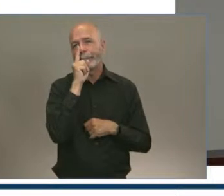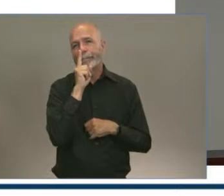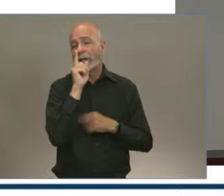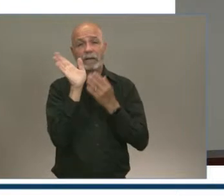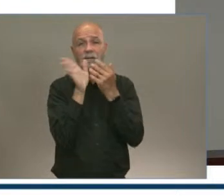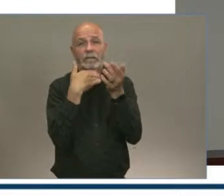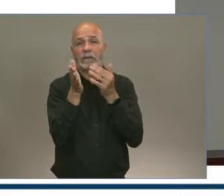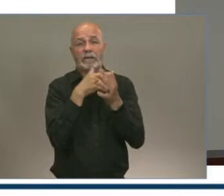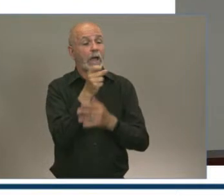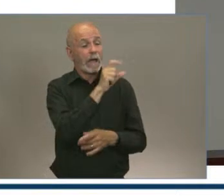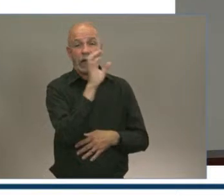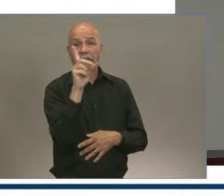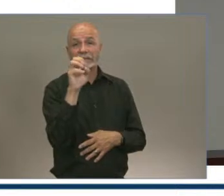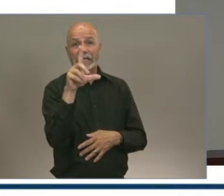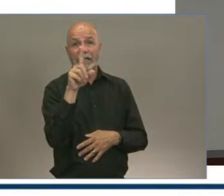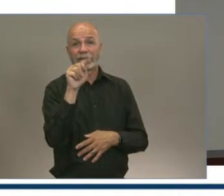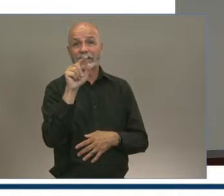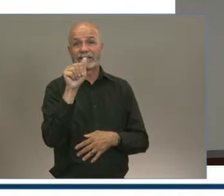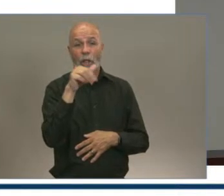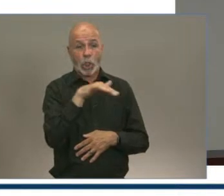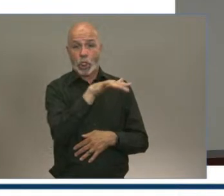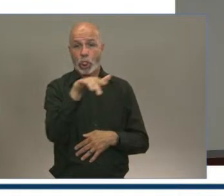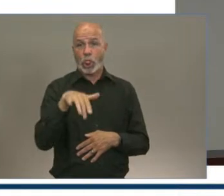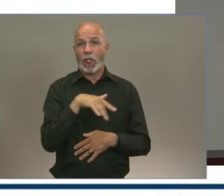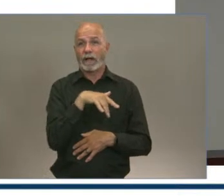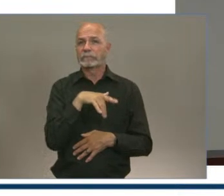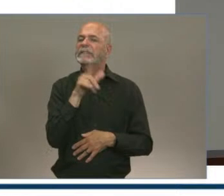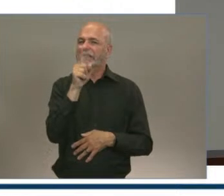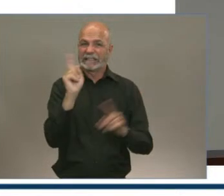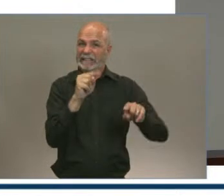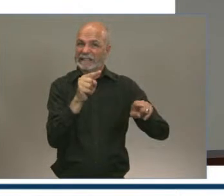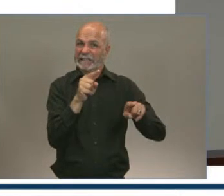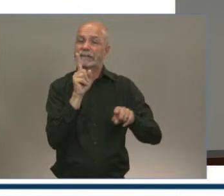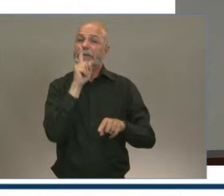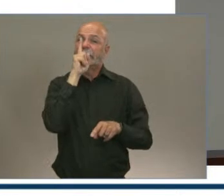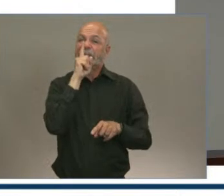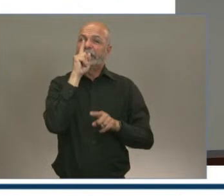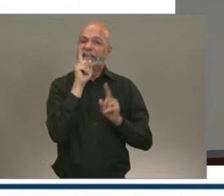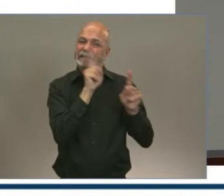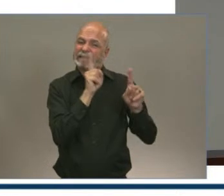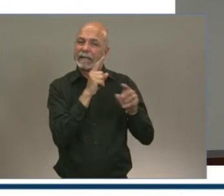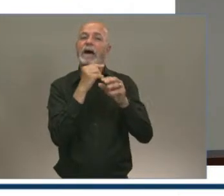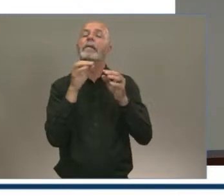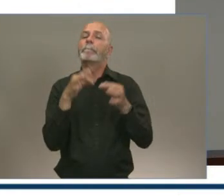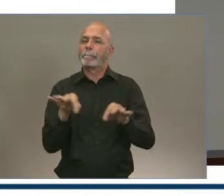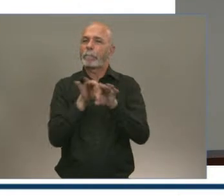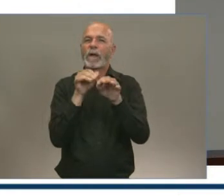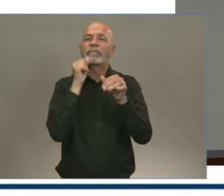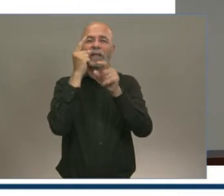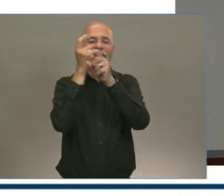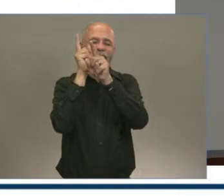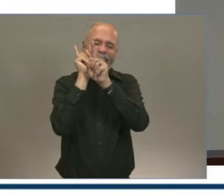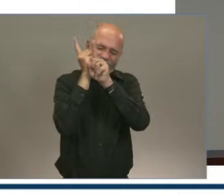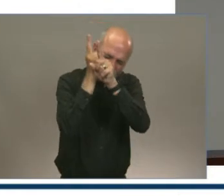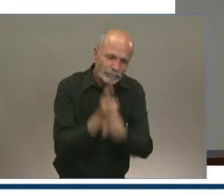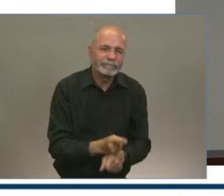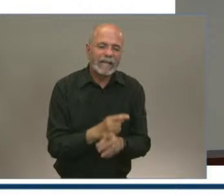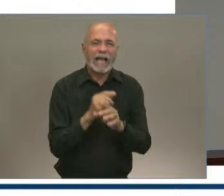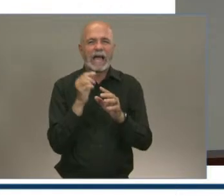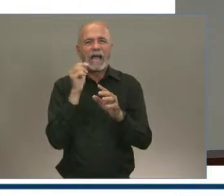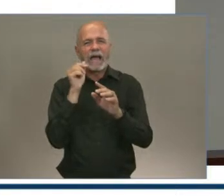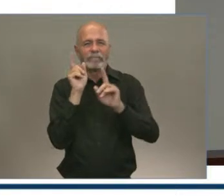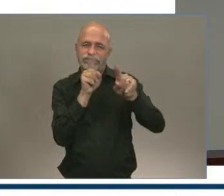testing even more important. All of us need to make testing a regular part of our pandemic routine. We need